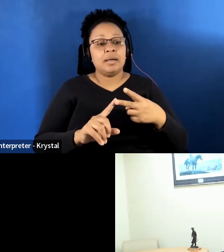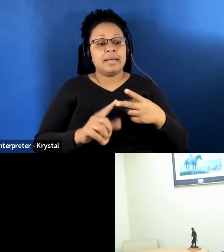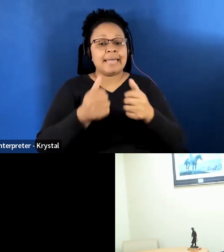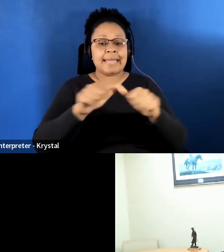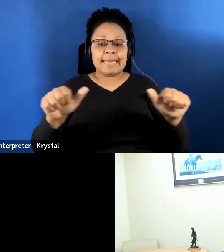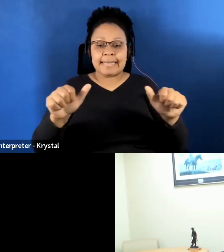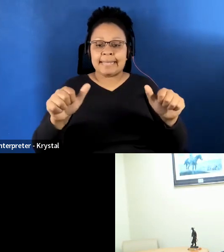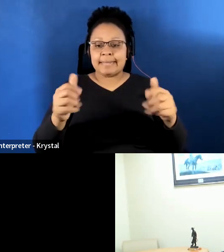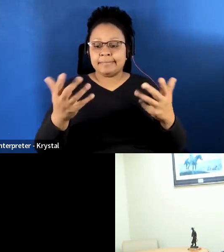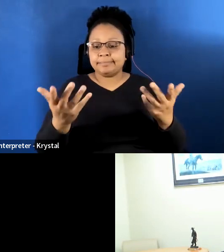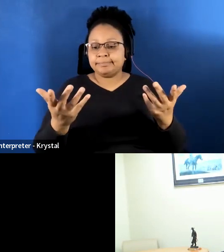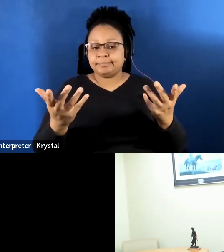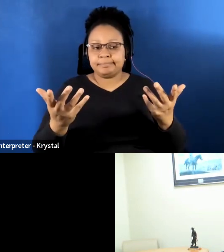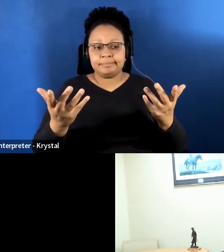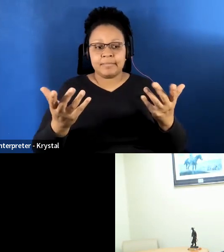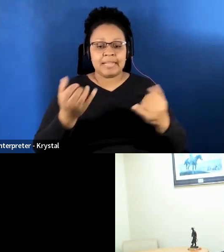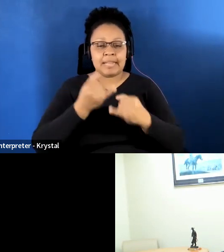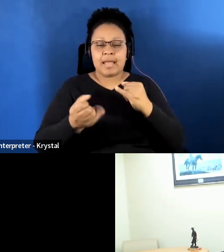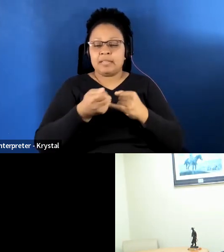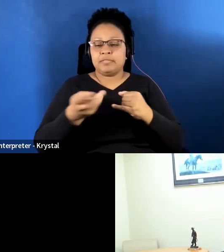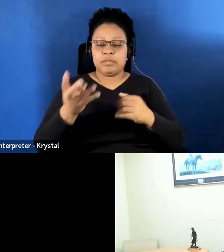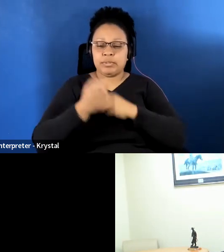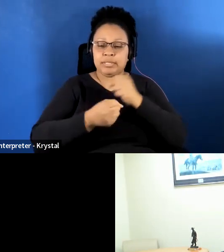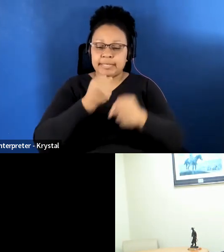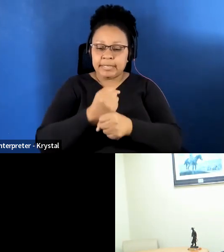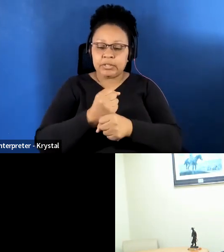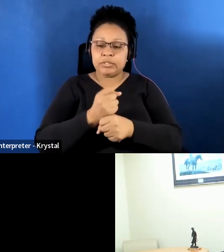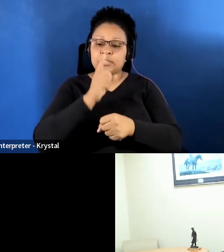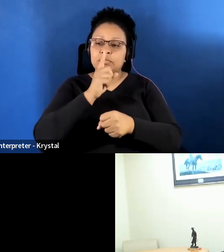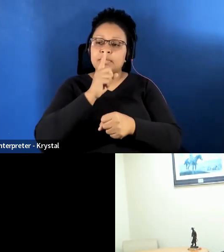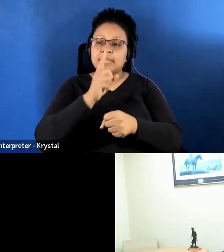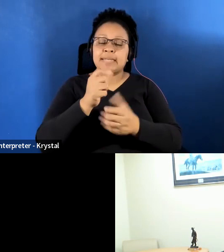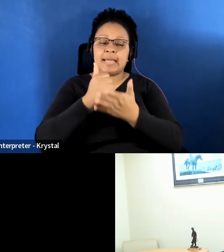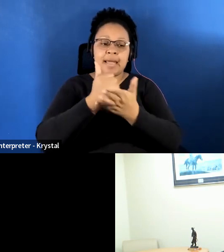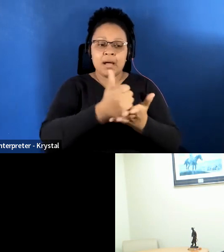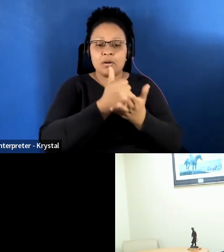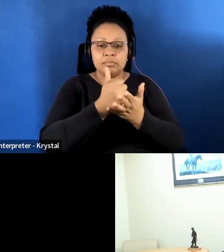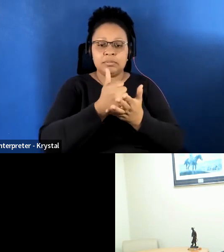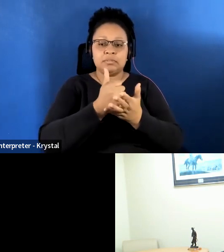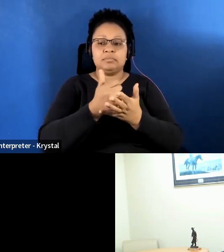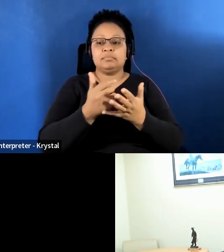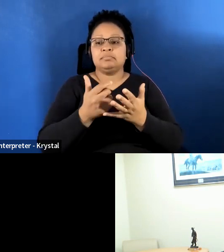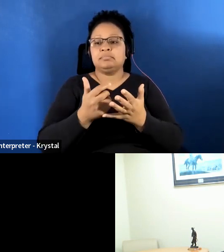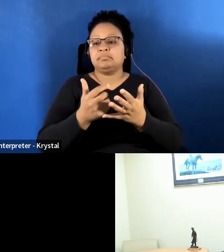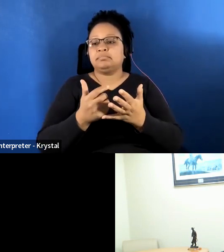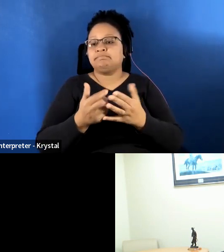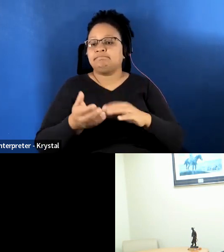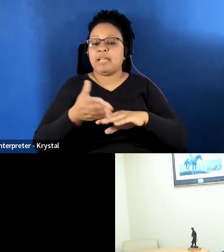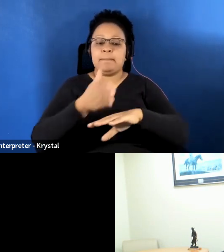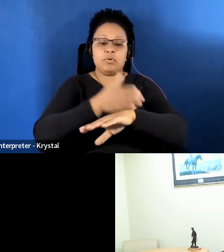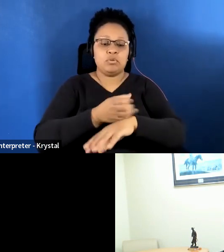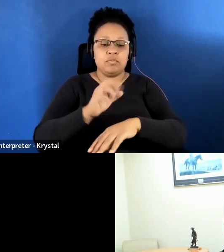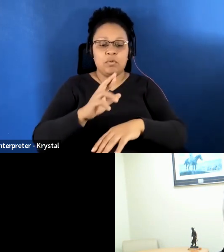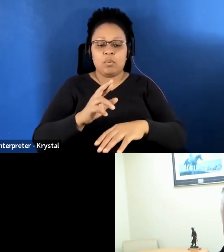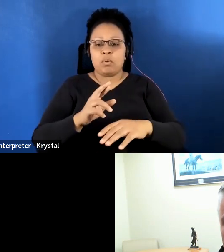that, the last couple of years has really helped enhance for you, or has opened doors